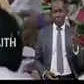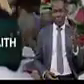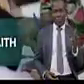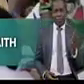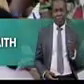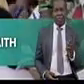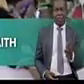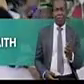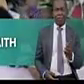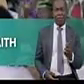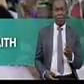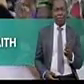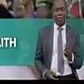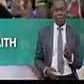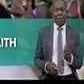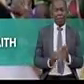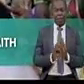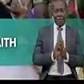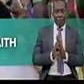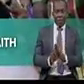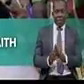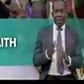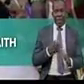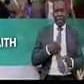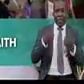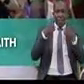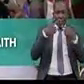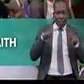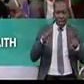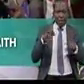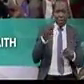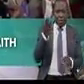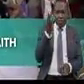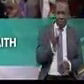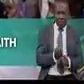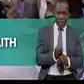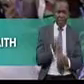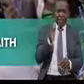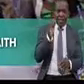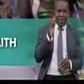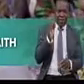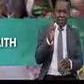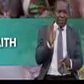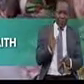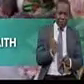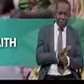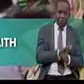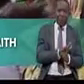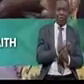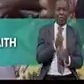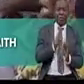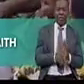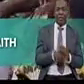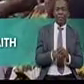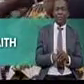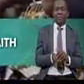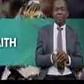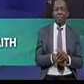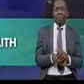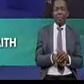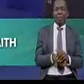faith in its fullness. We're looking at three things here. Number